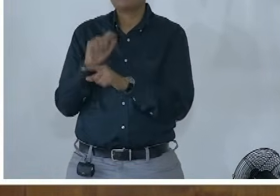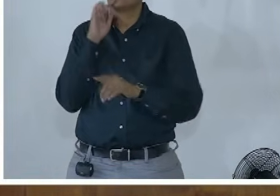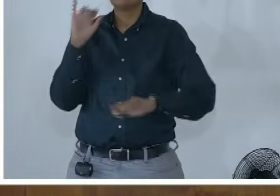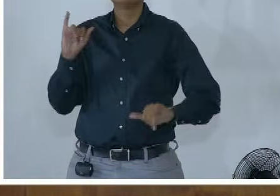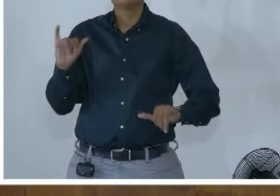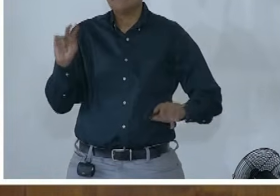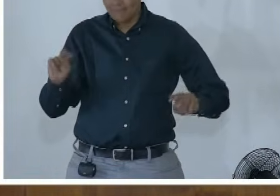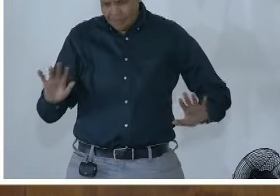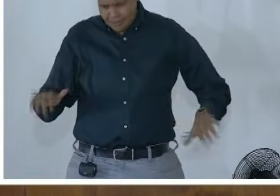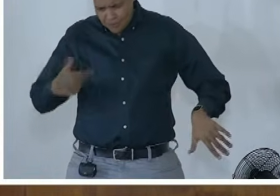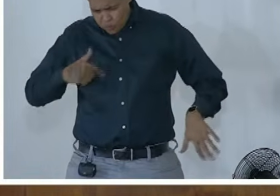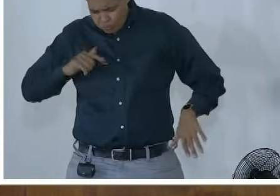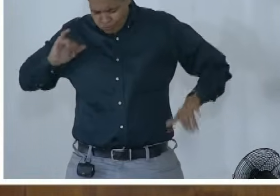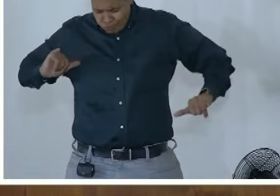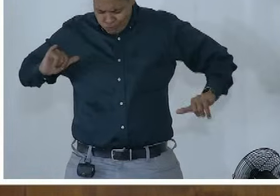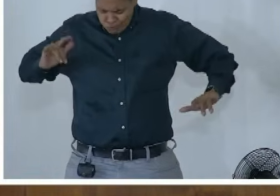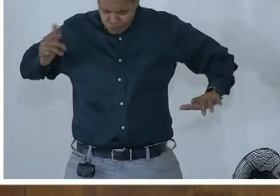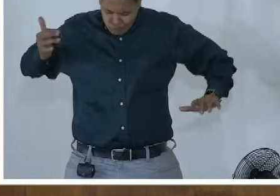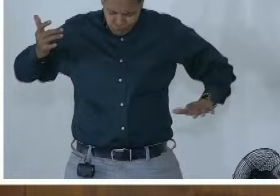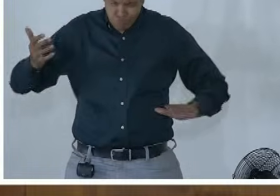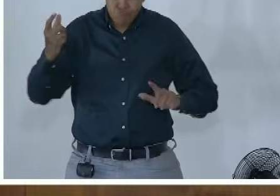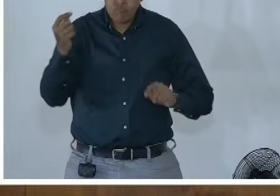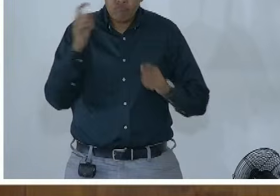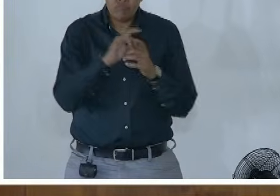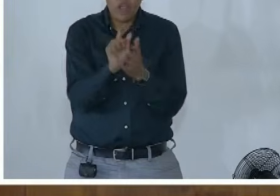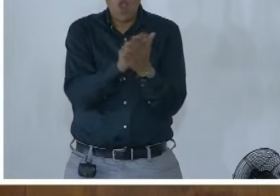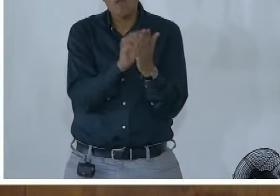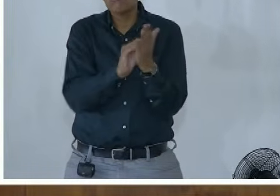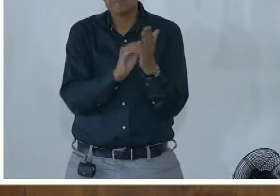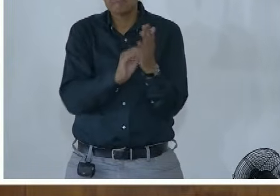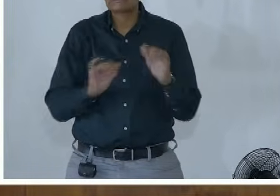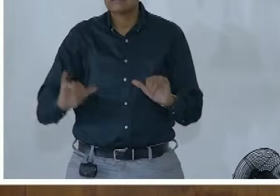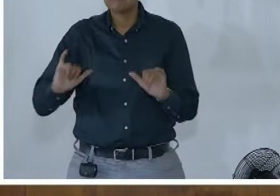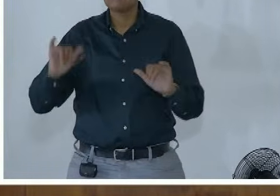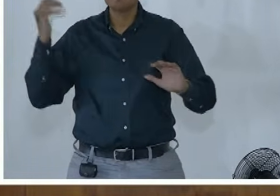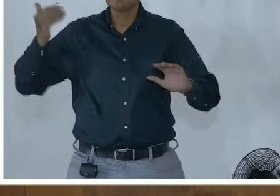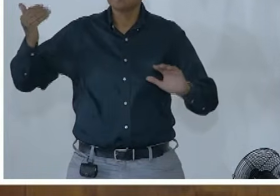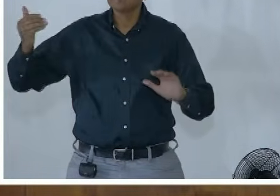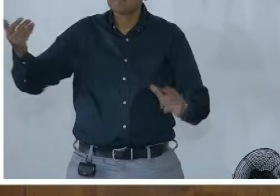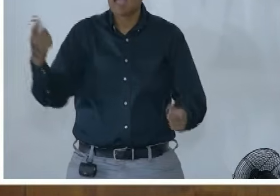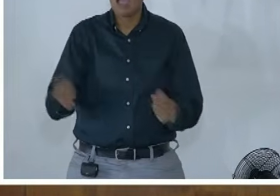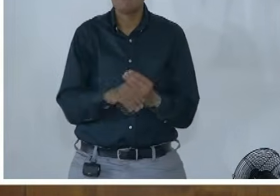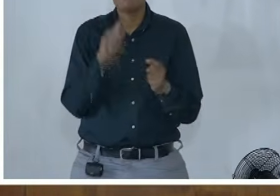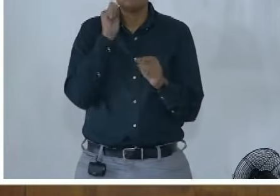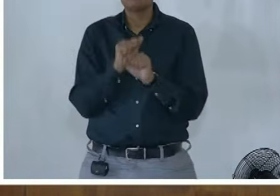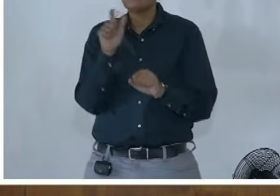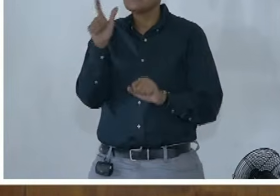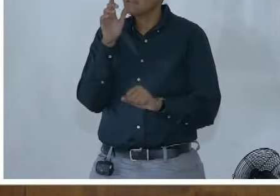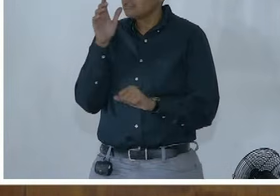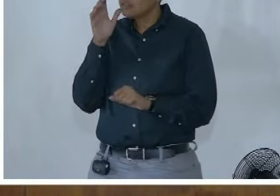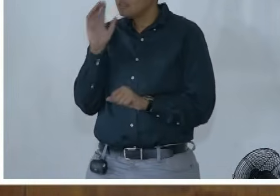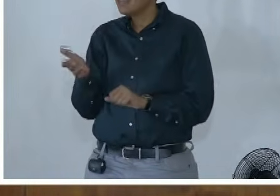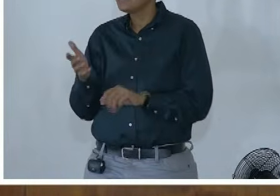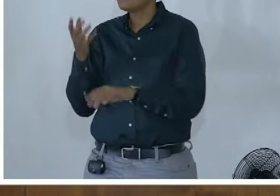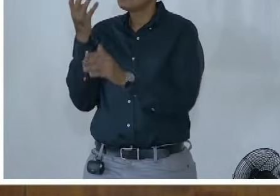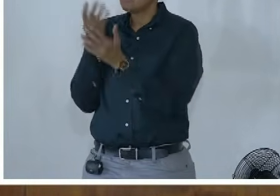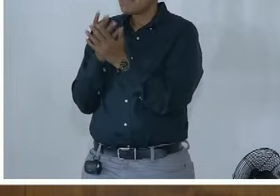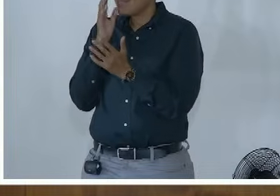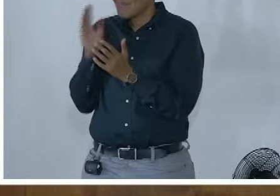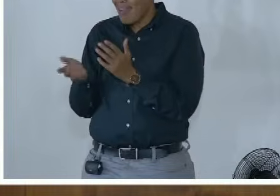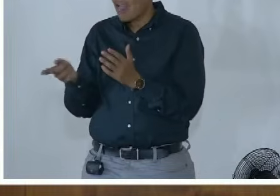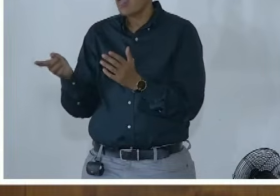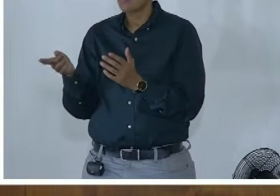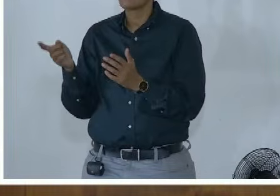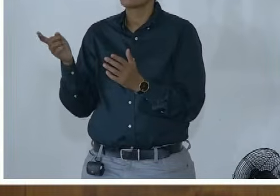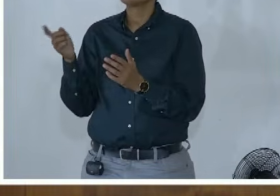Minister, and we've traditionally done this in our legislation where the default prison term is actually